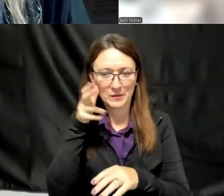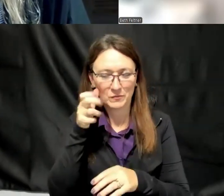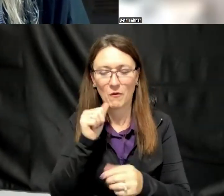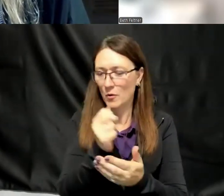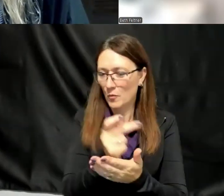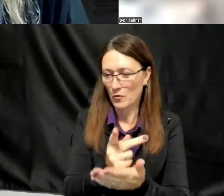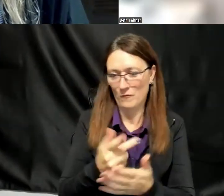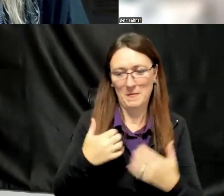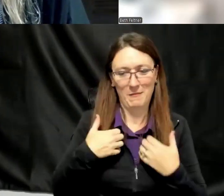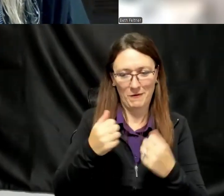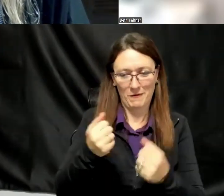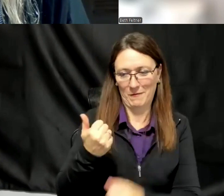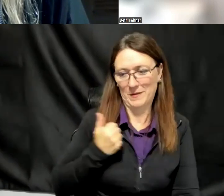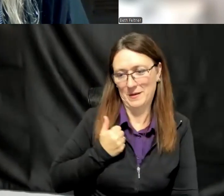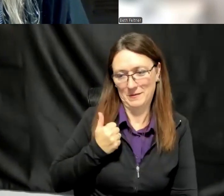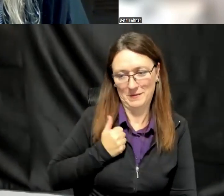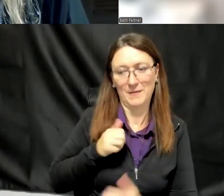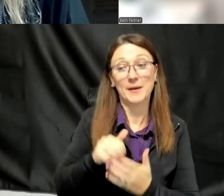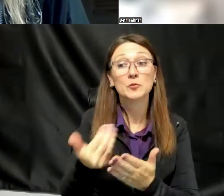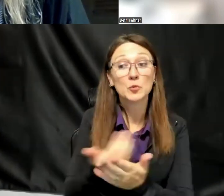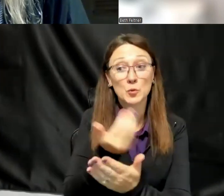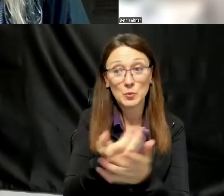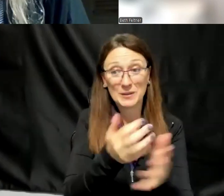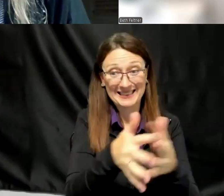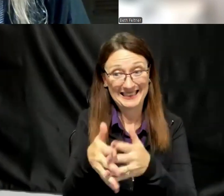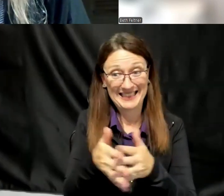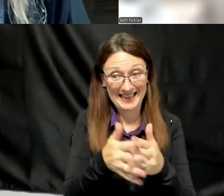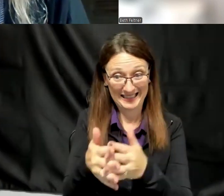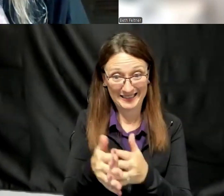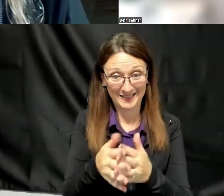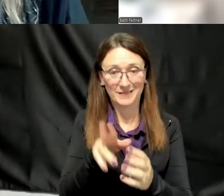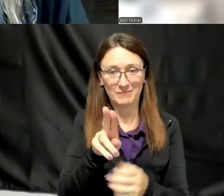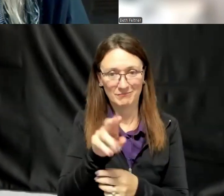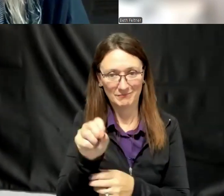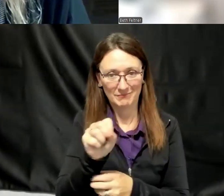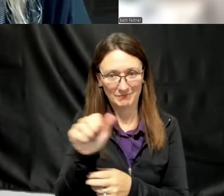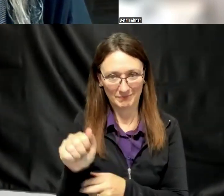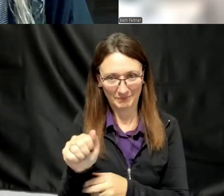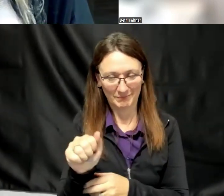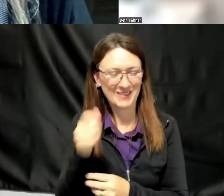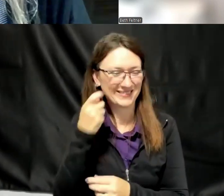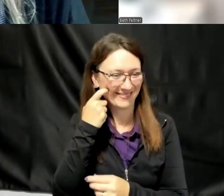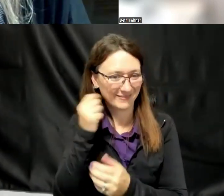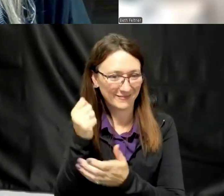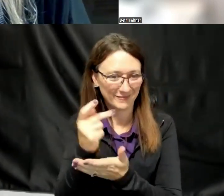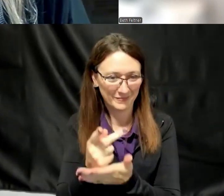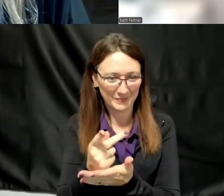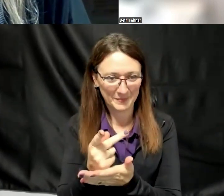Canada. It's new in the States. In the US, it was just recently approved,